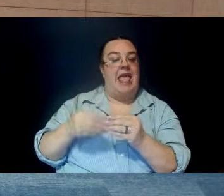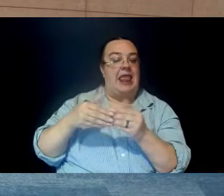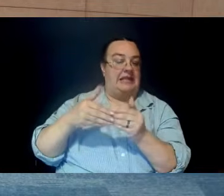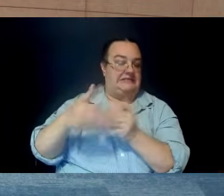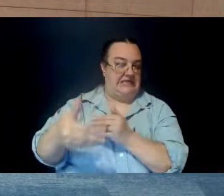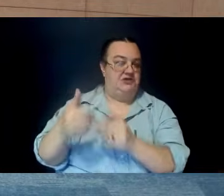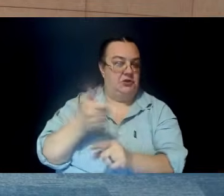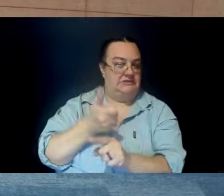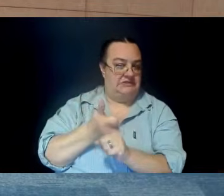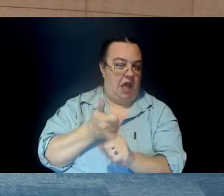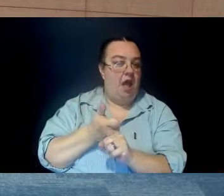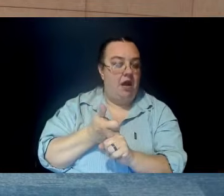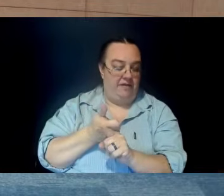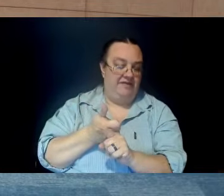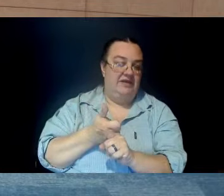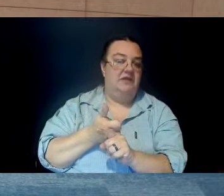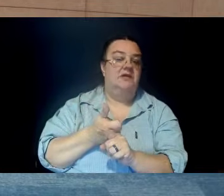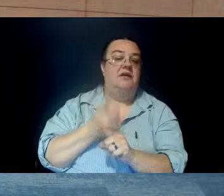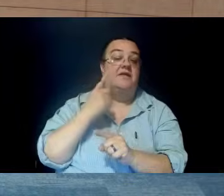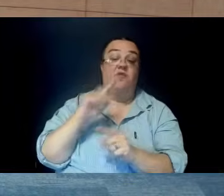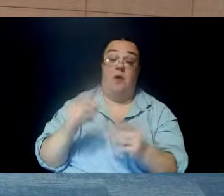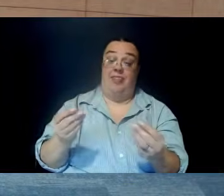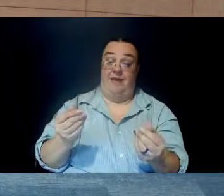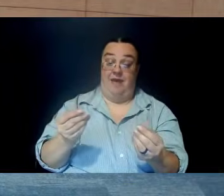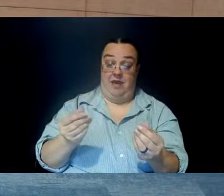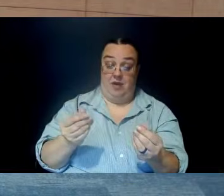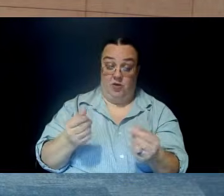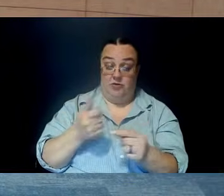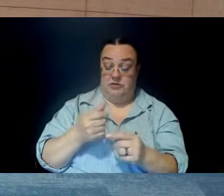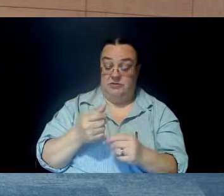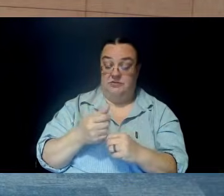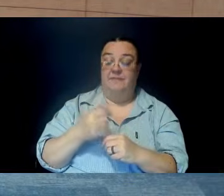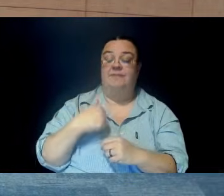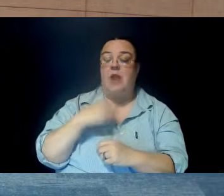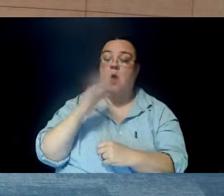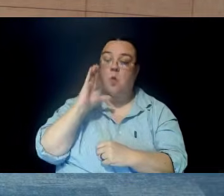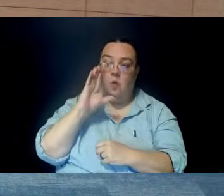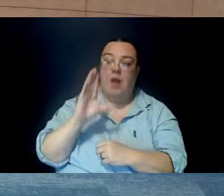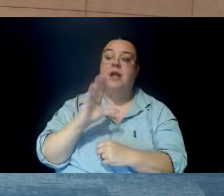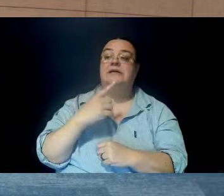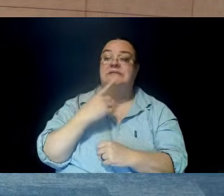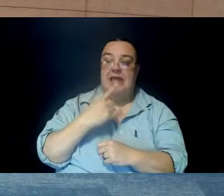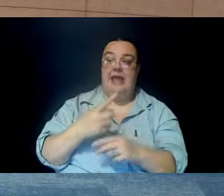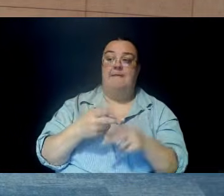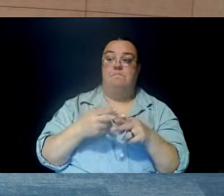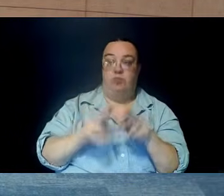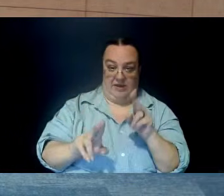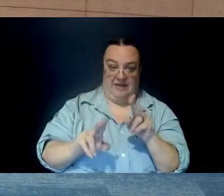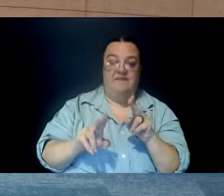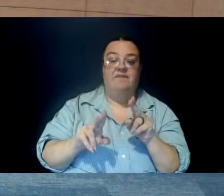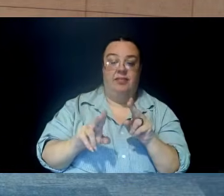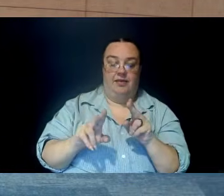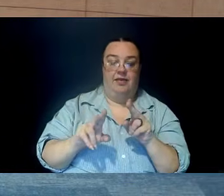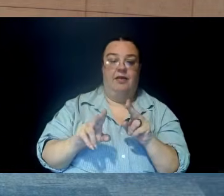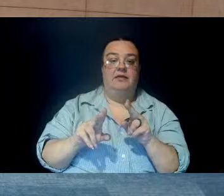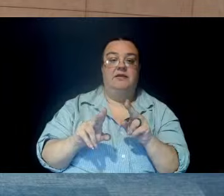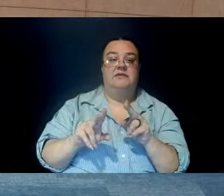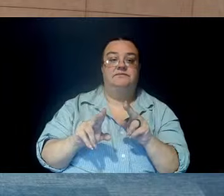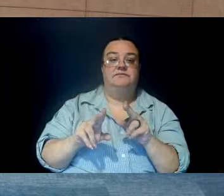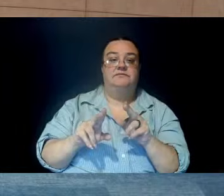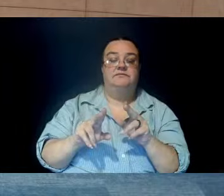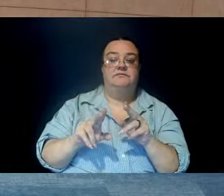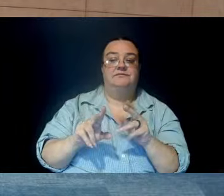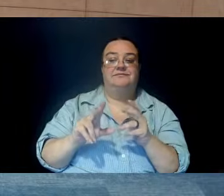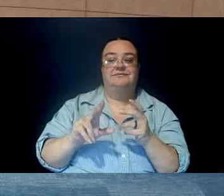of the acreage. I will just briefly say that